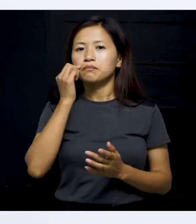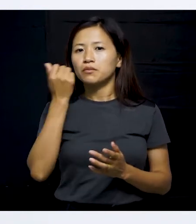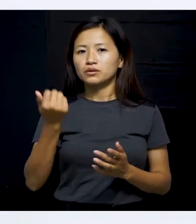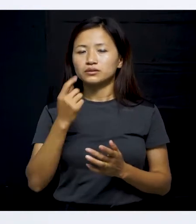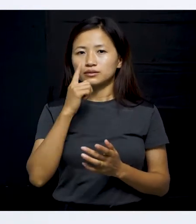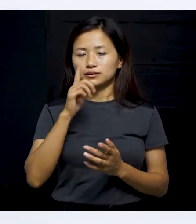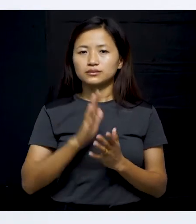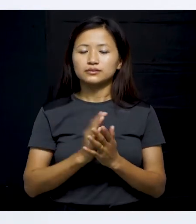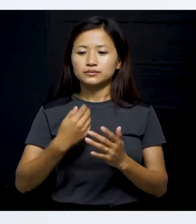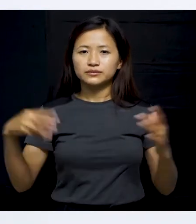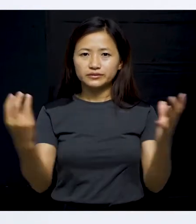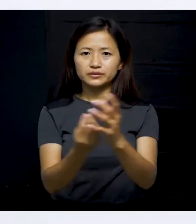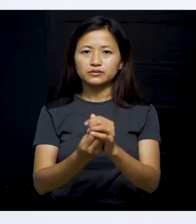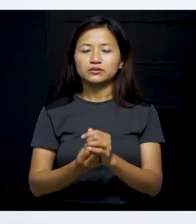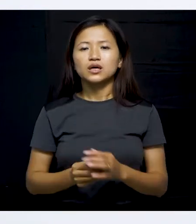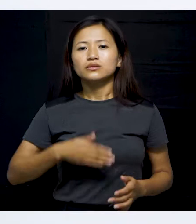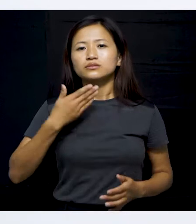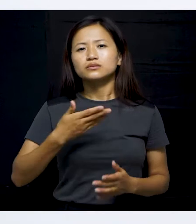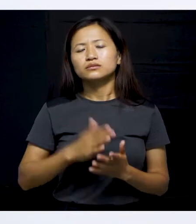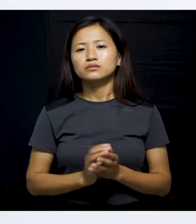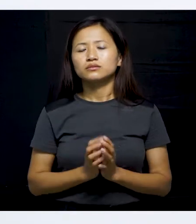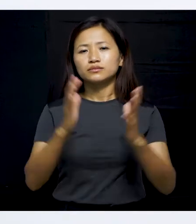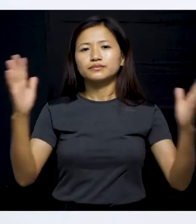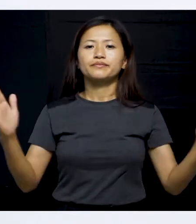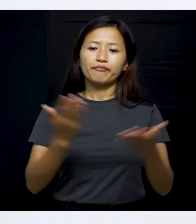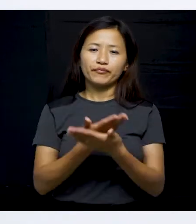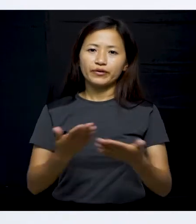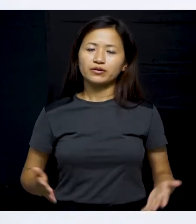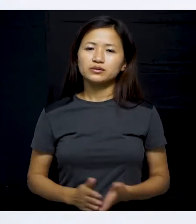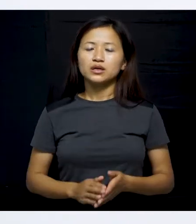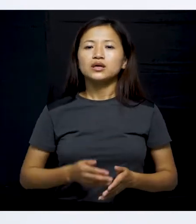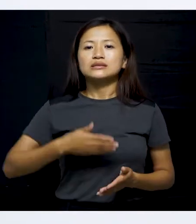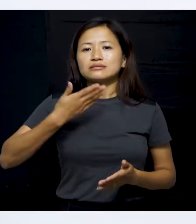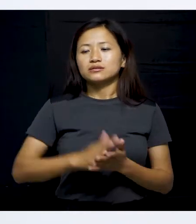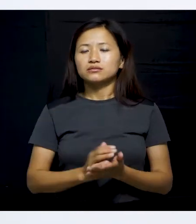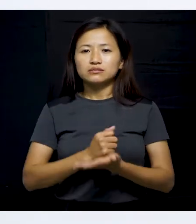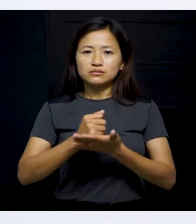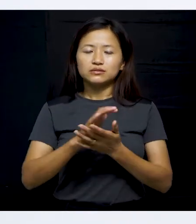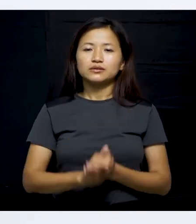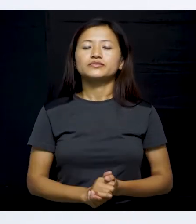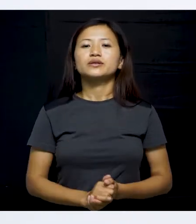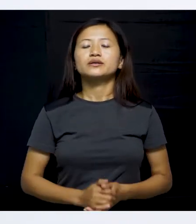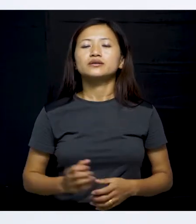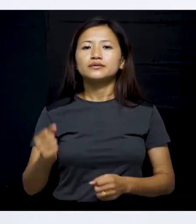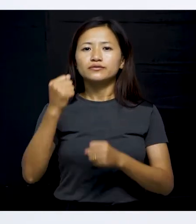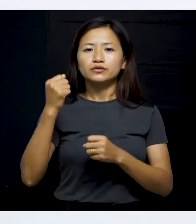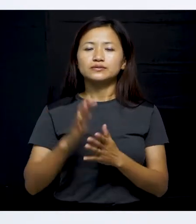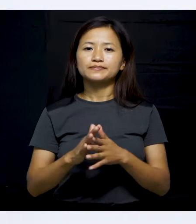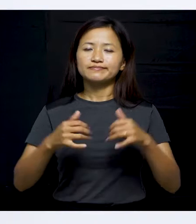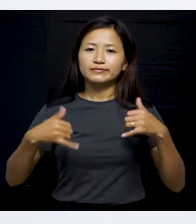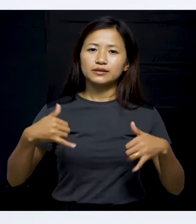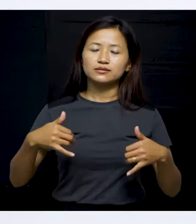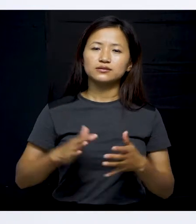gathered together, and they are taught so many things like folk dances and folk songs are taught through the Morung.